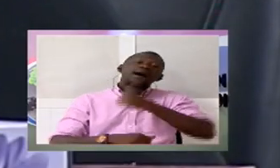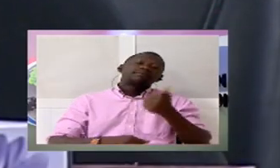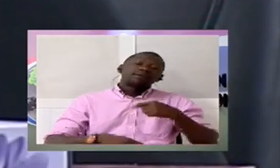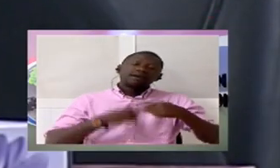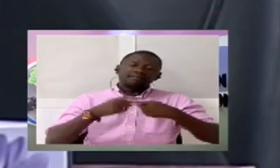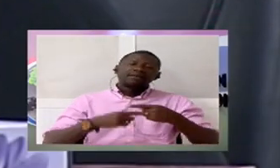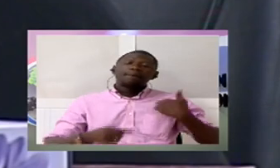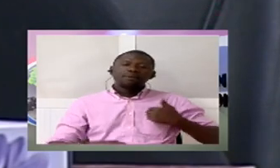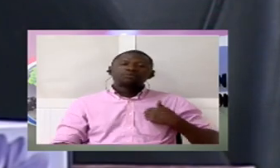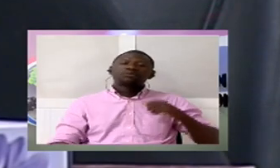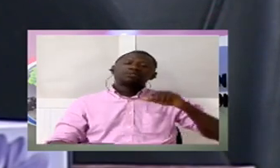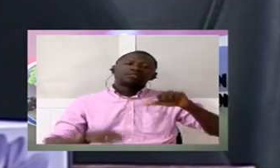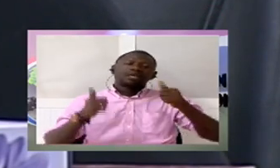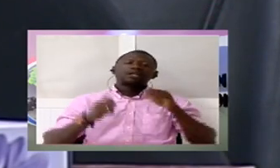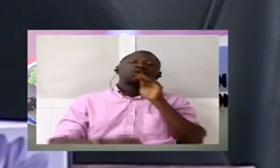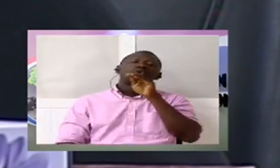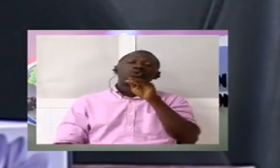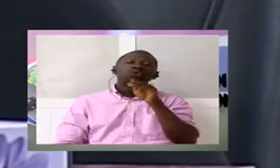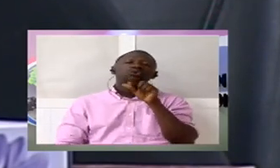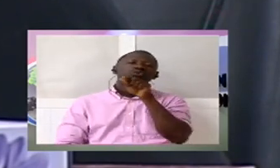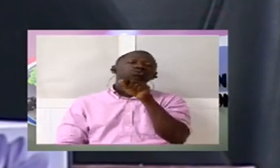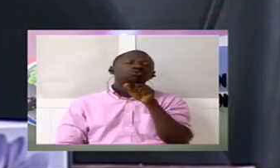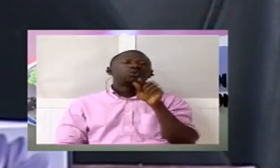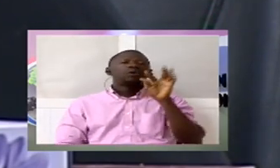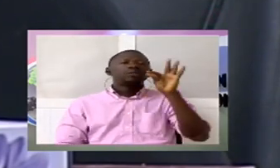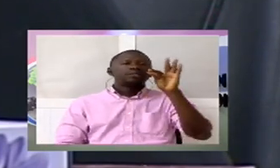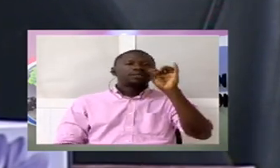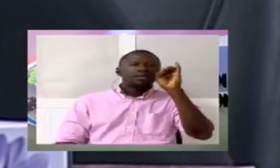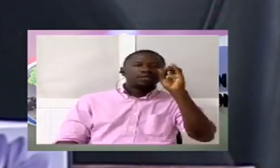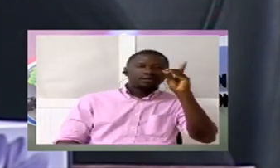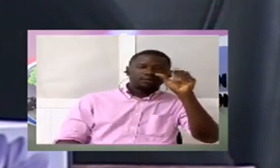Yes, that was it.